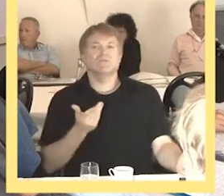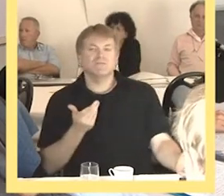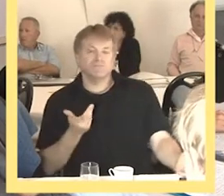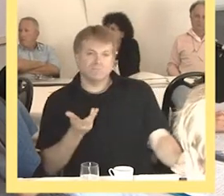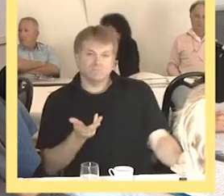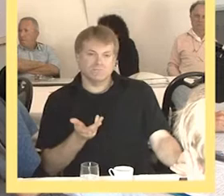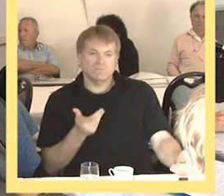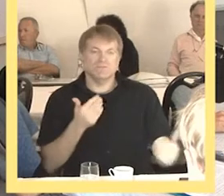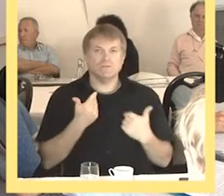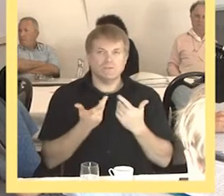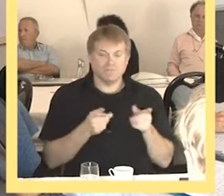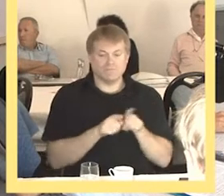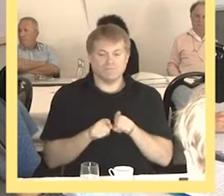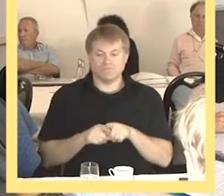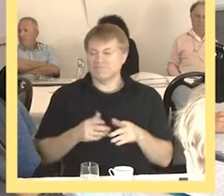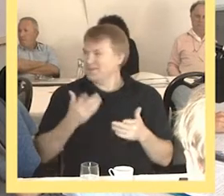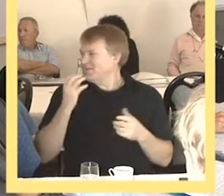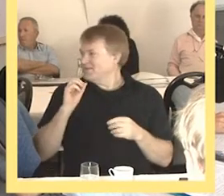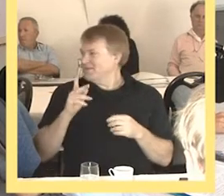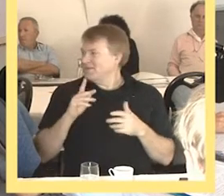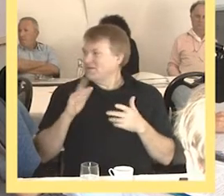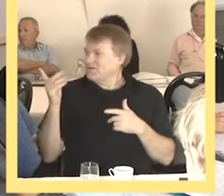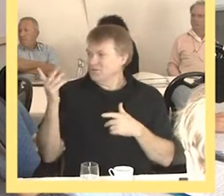to add your point?